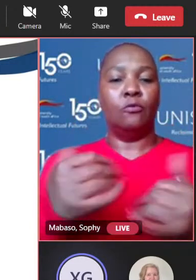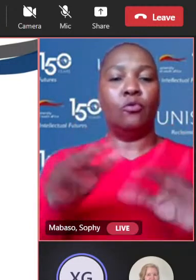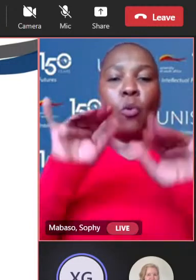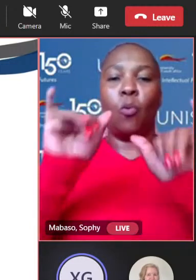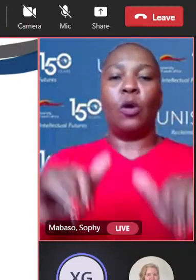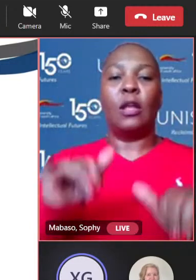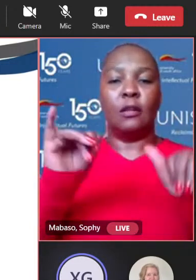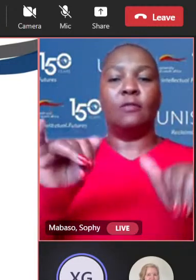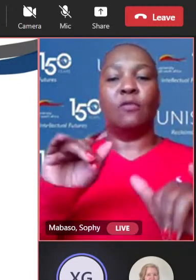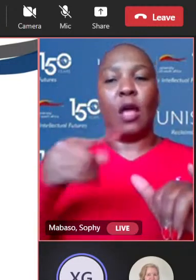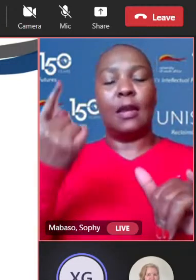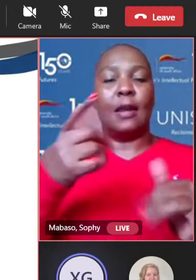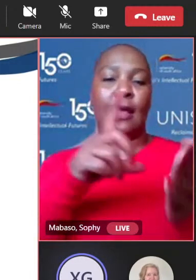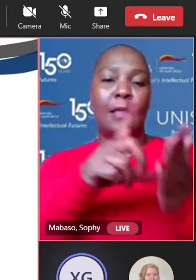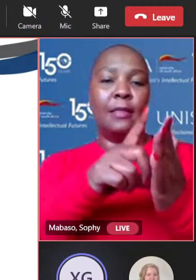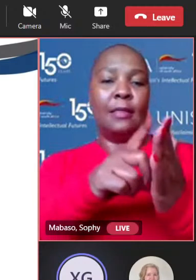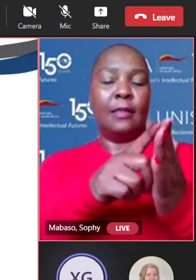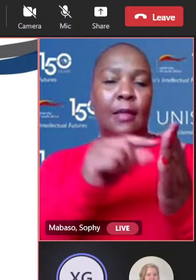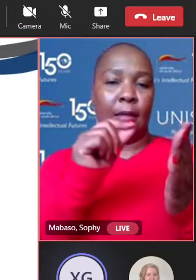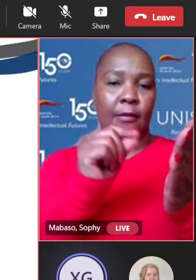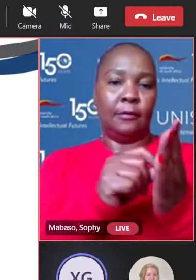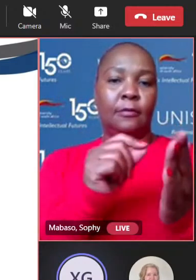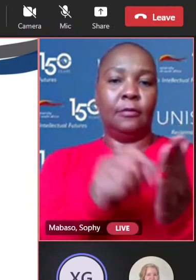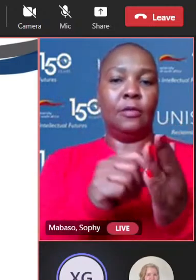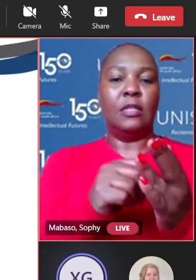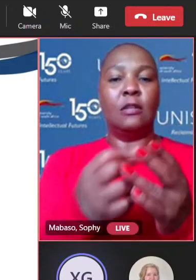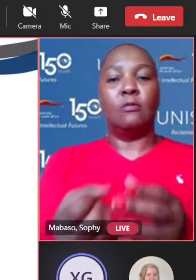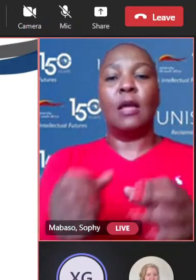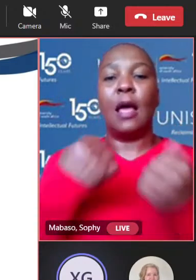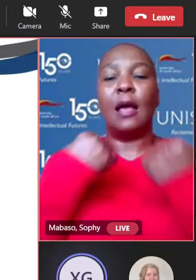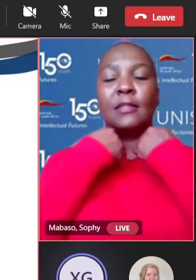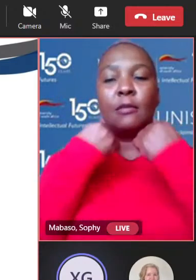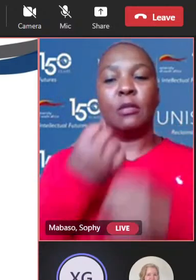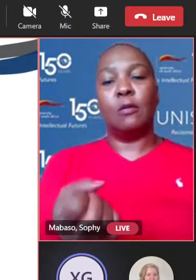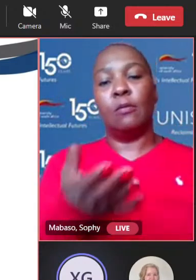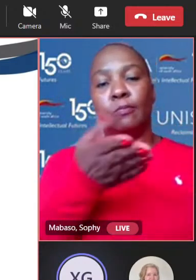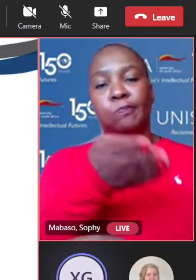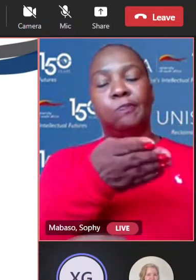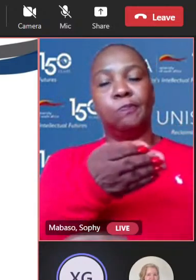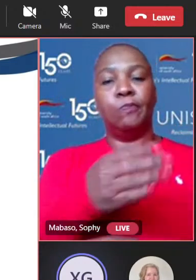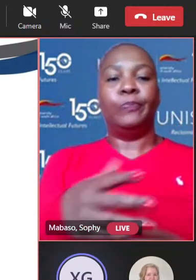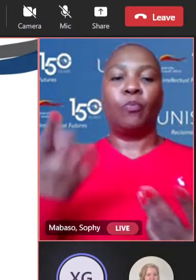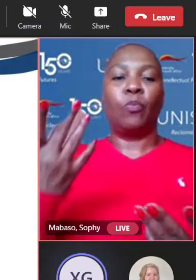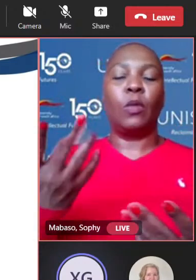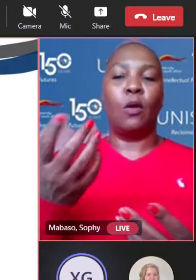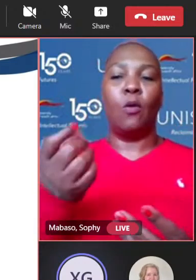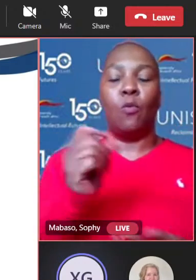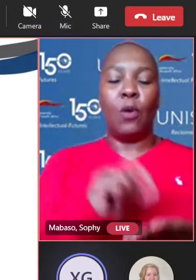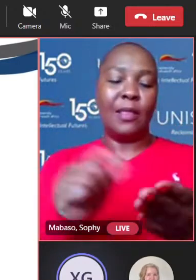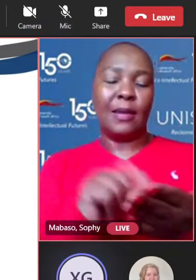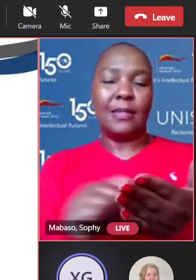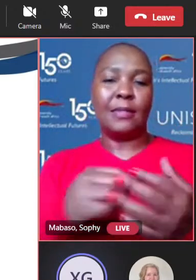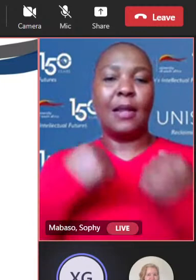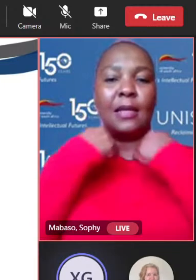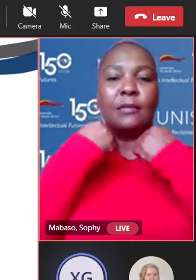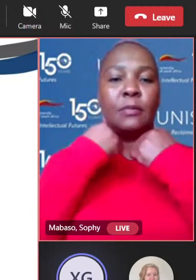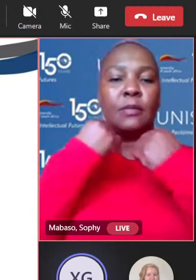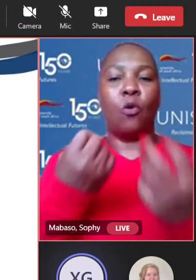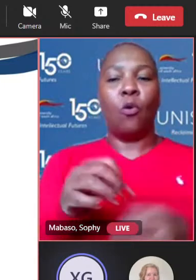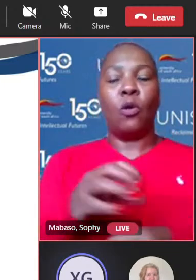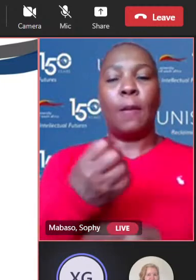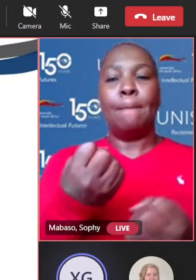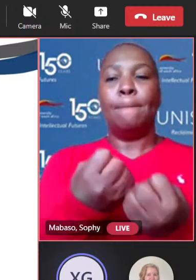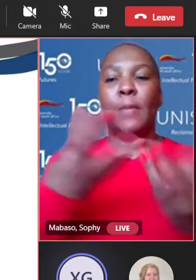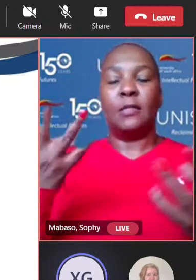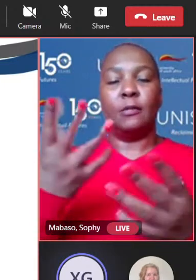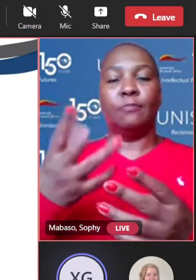date before the assignment is made available, be it a written assignment or a MCQ assignment.